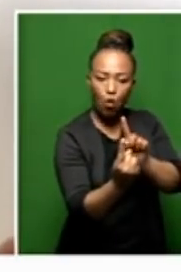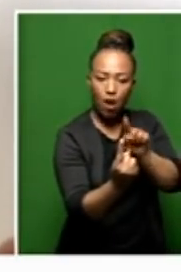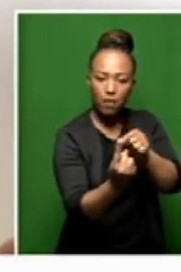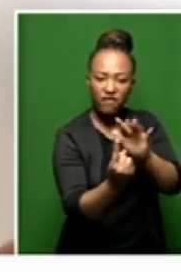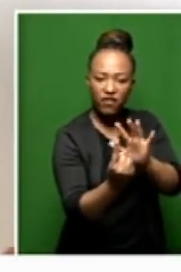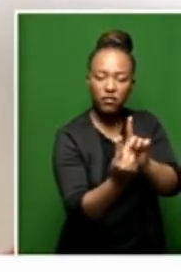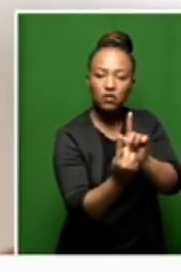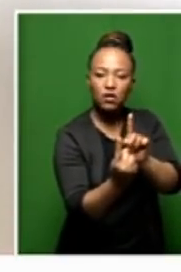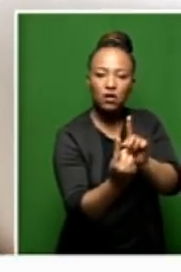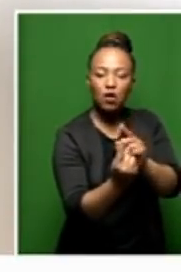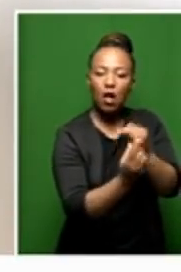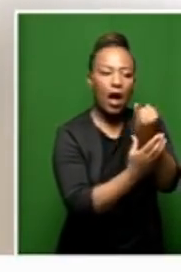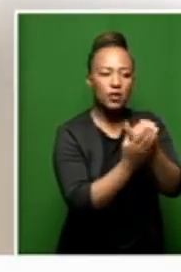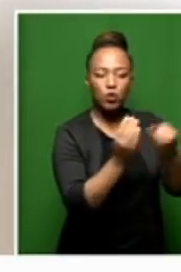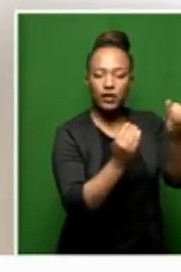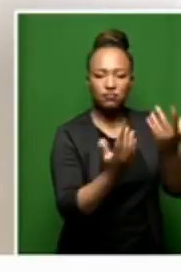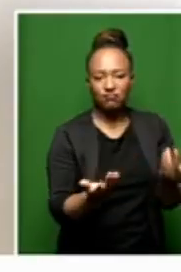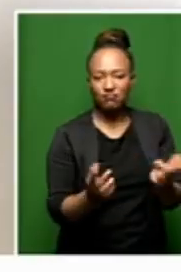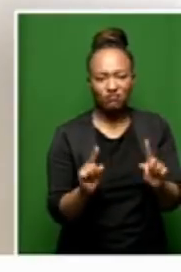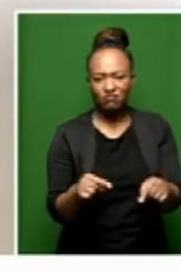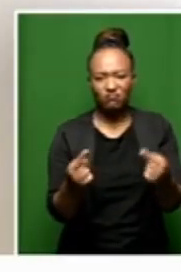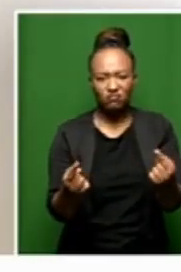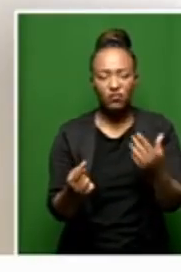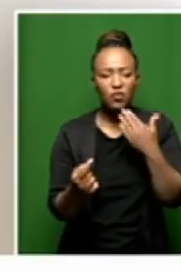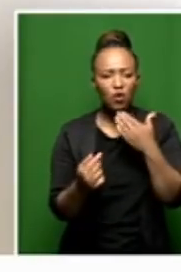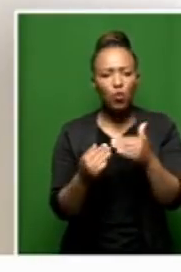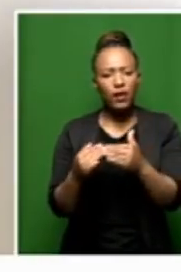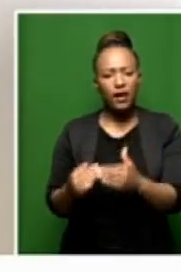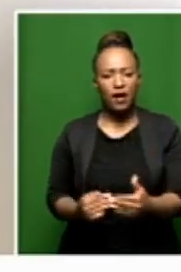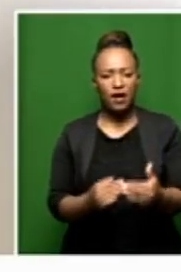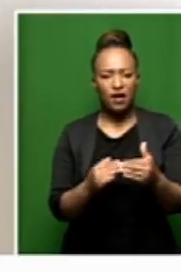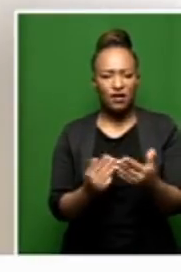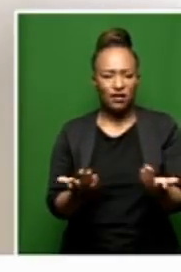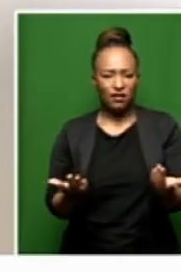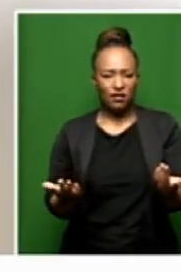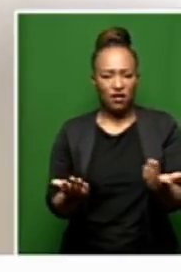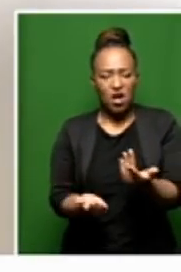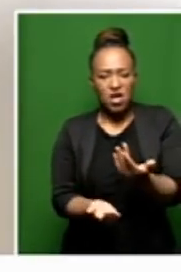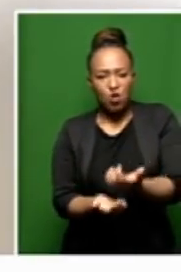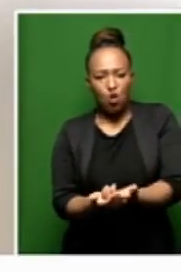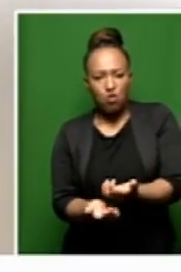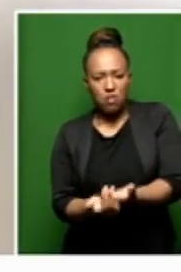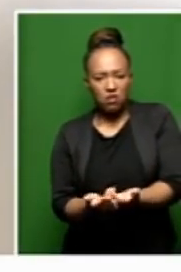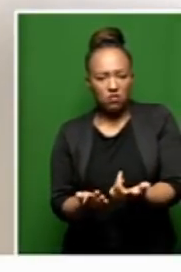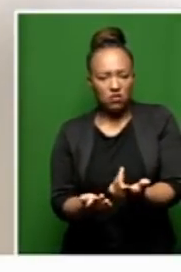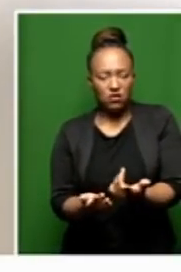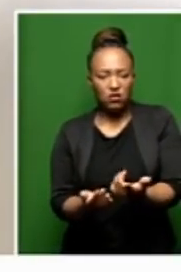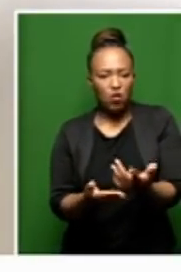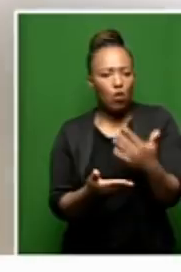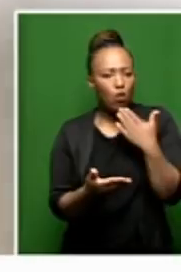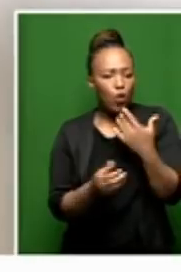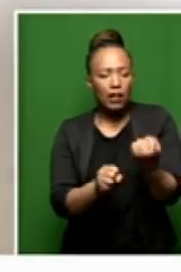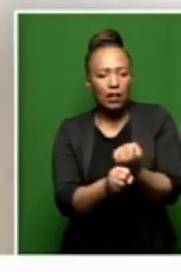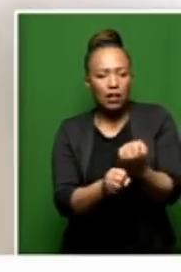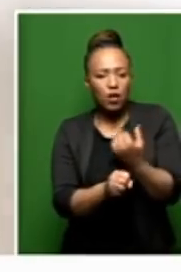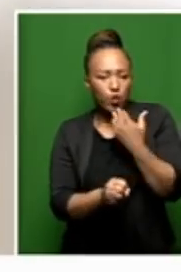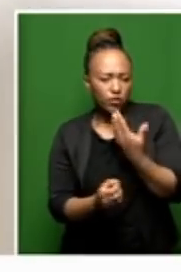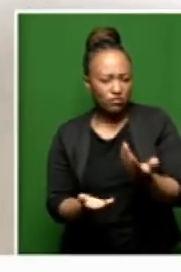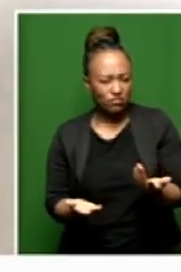be isolating ourselves. Otherwise, who will produce into our economic conditions or economy as such? So